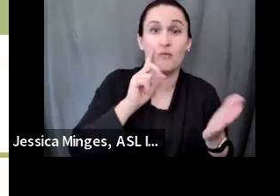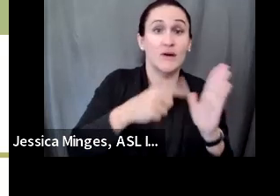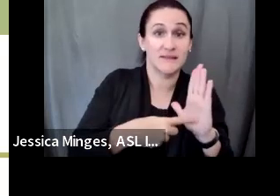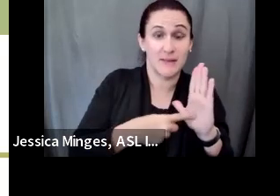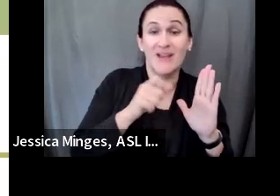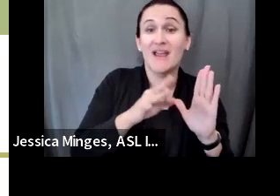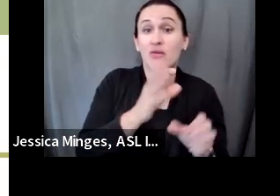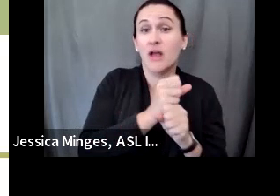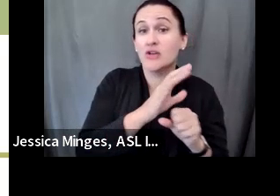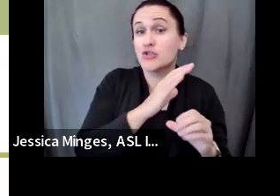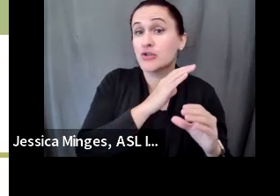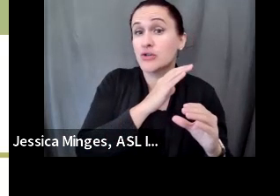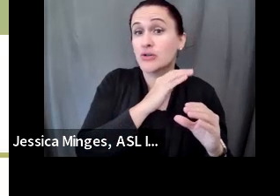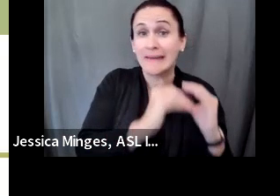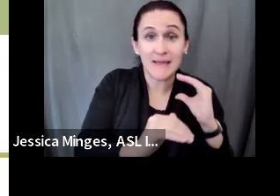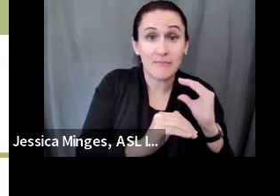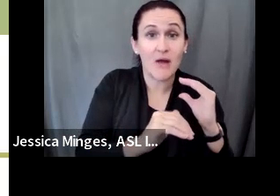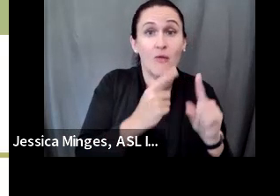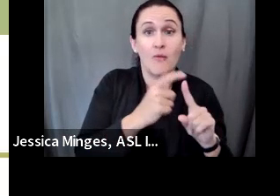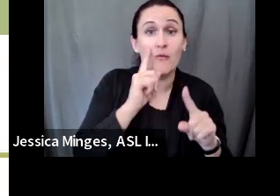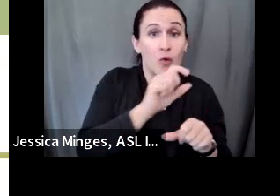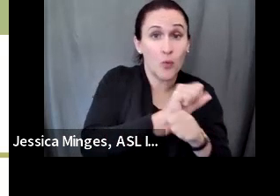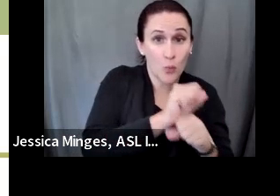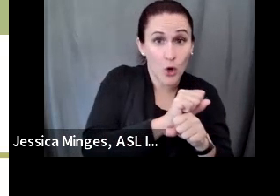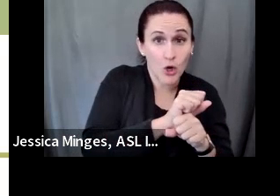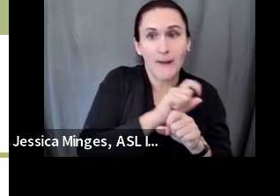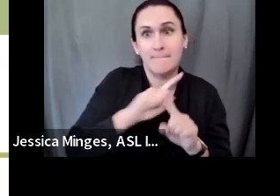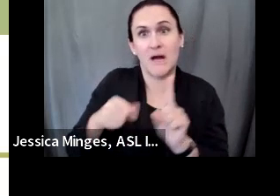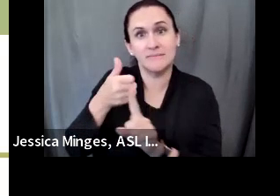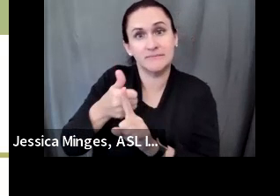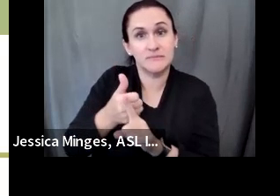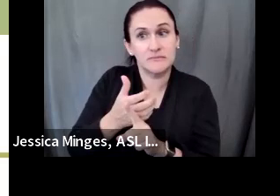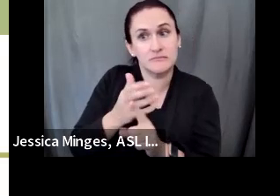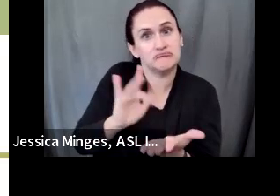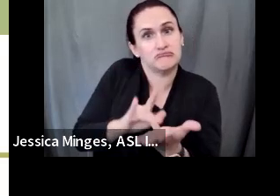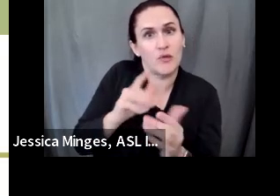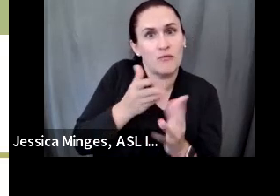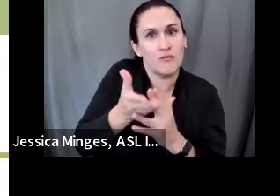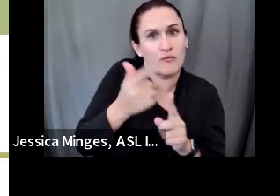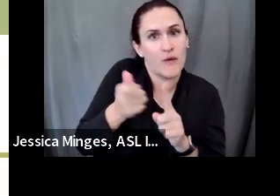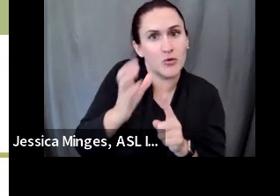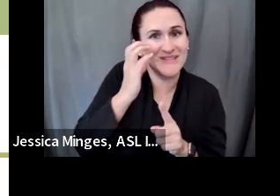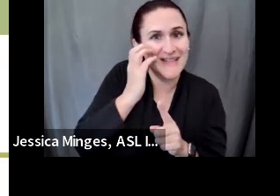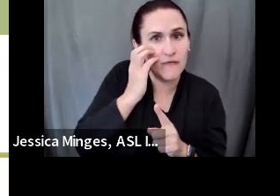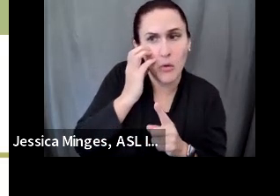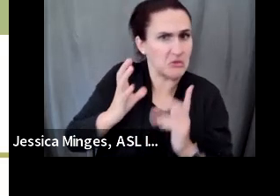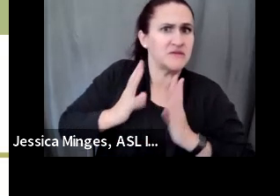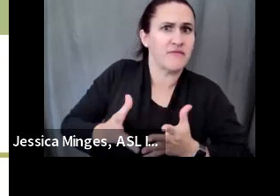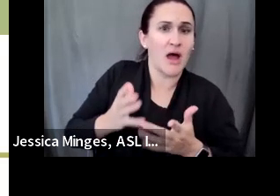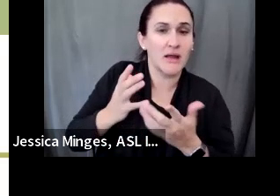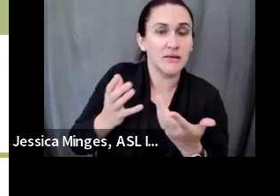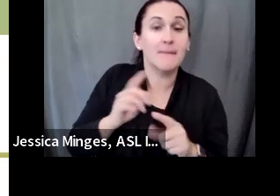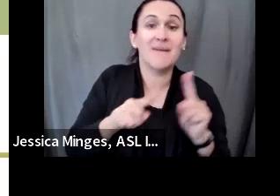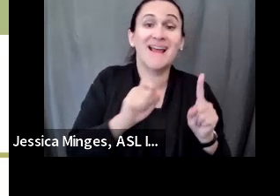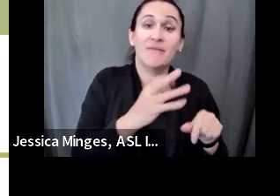receive the link to your work email, but you join from your cell, you're fine because it's under the same email address. If you are using a